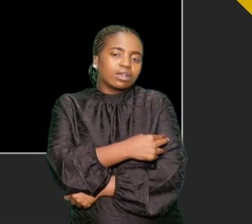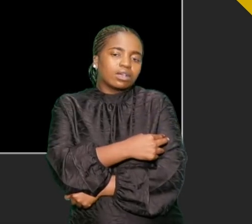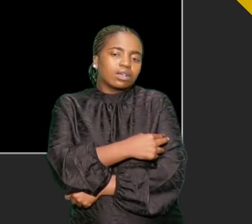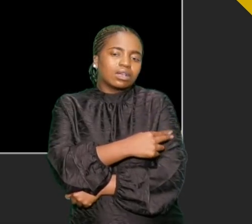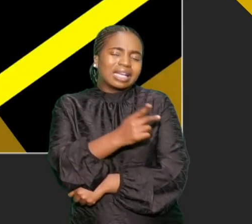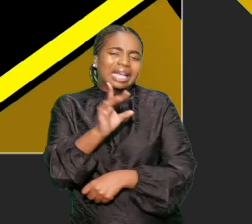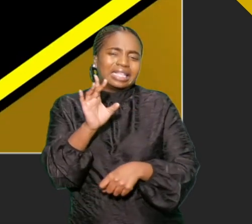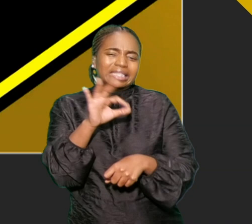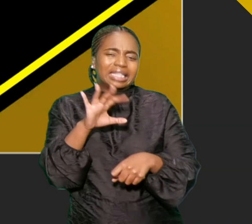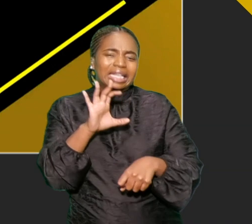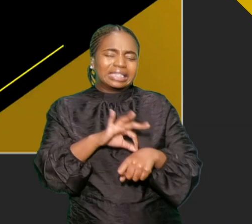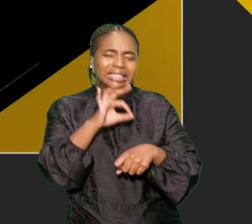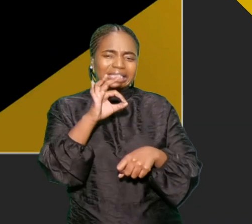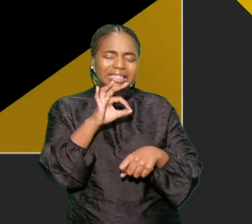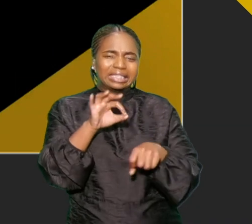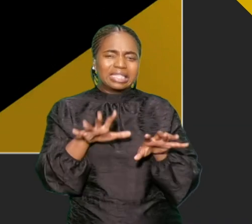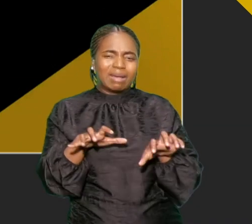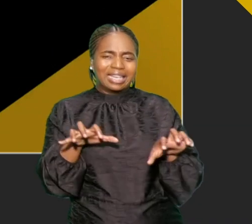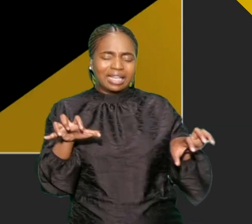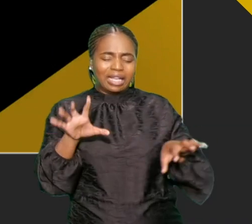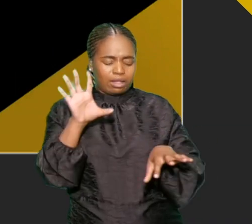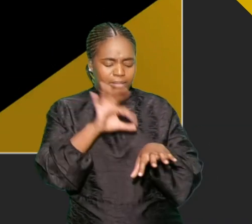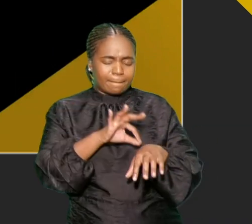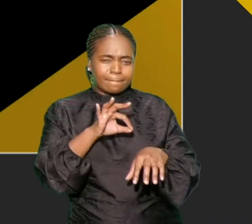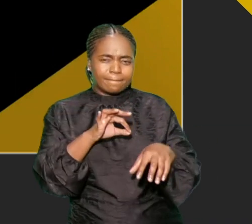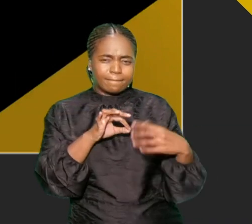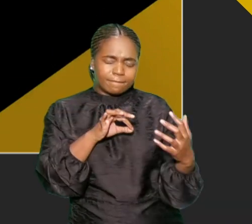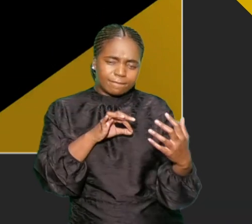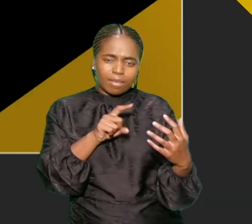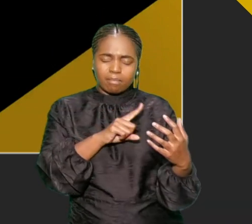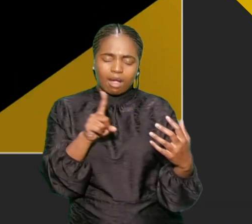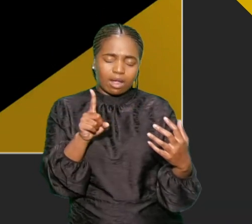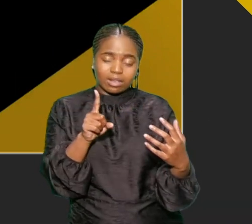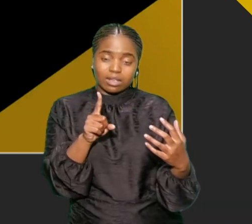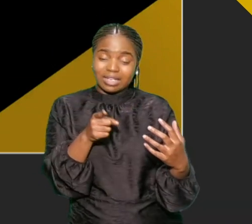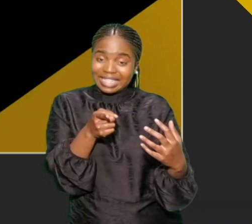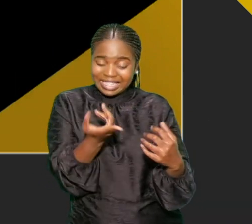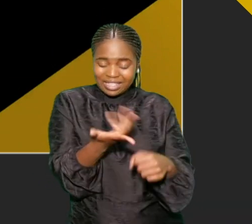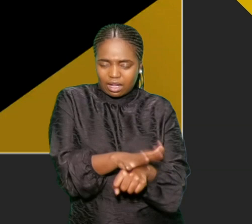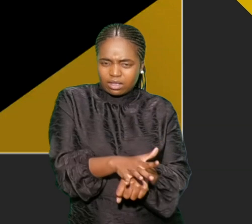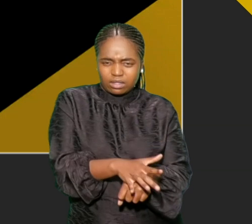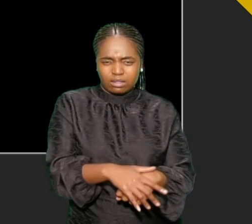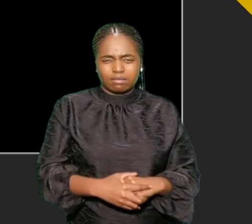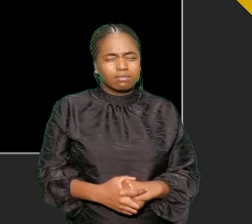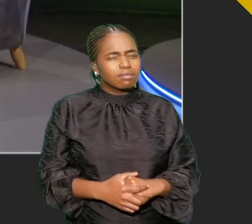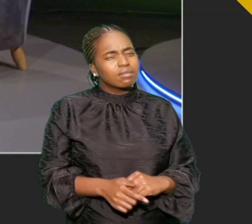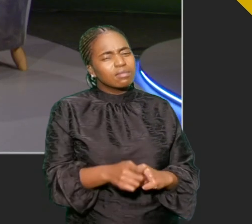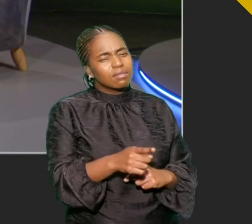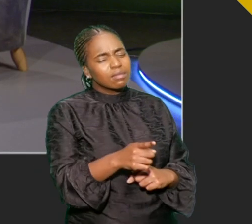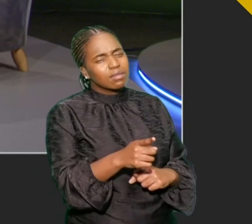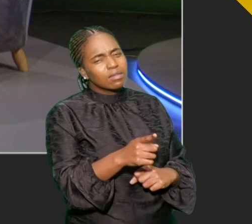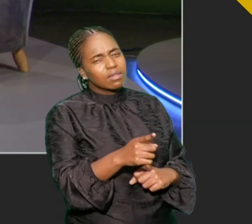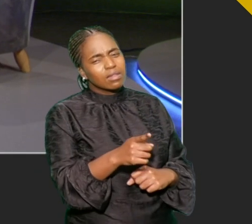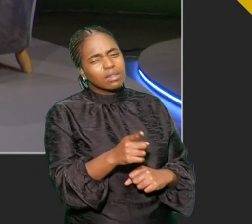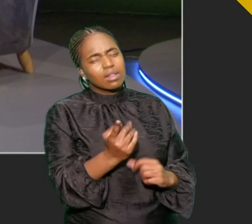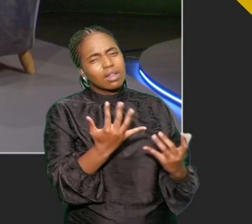by a poisonous spider. And he did not make it. He died. And in that, Ma, I mean,